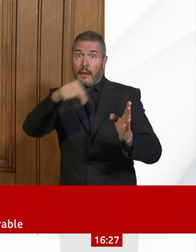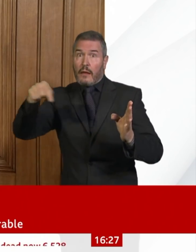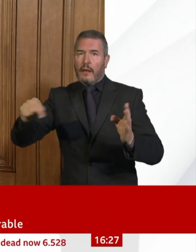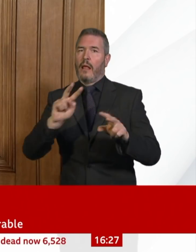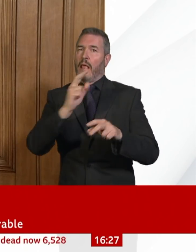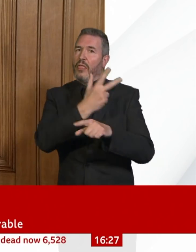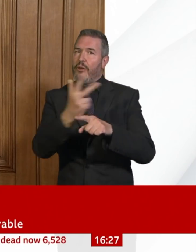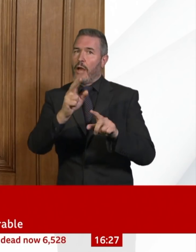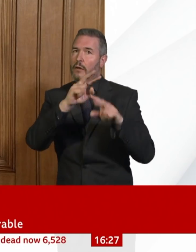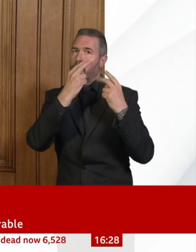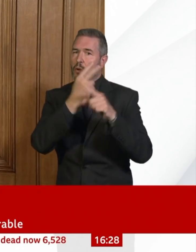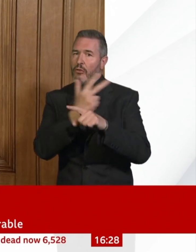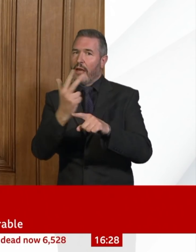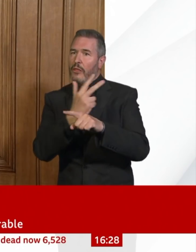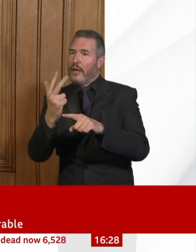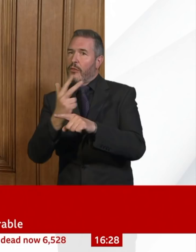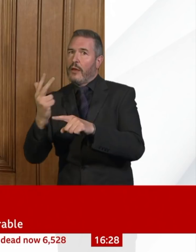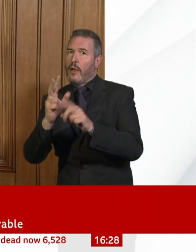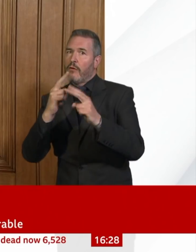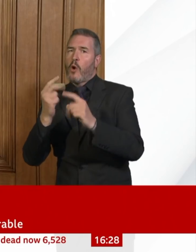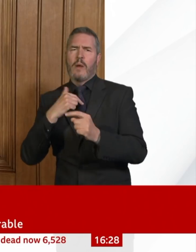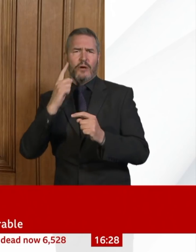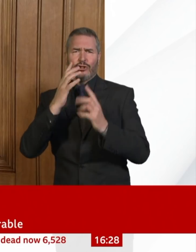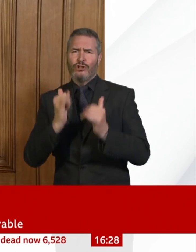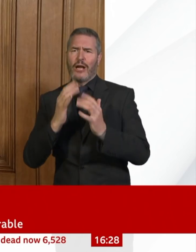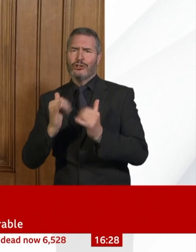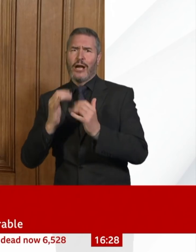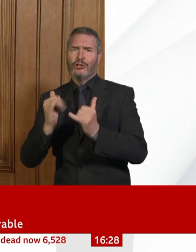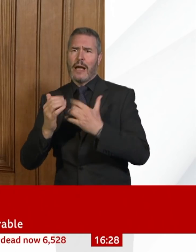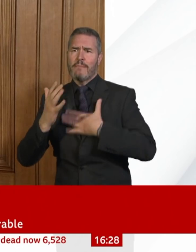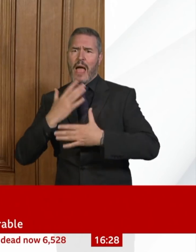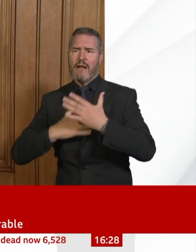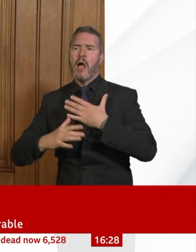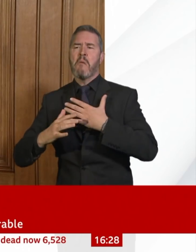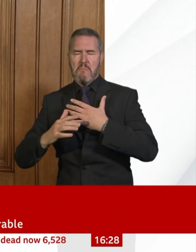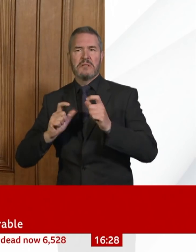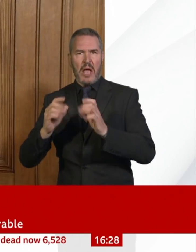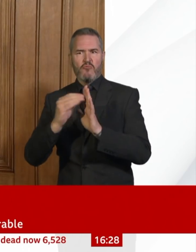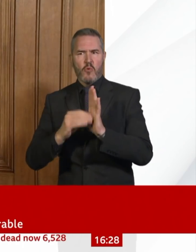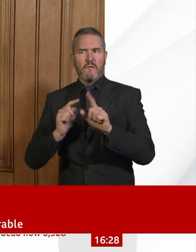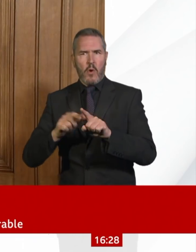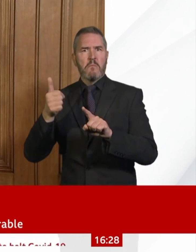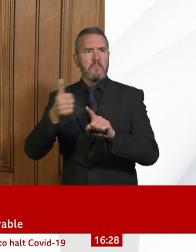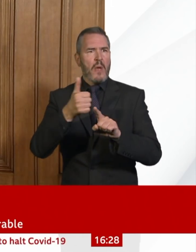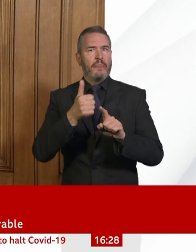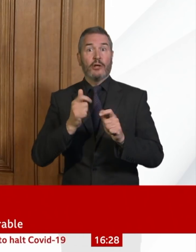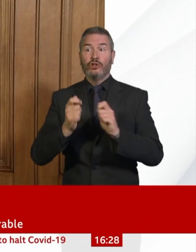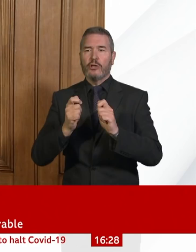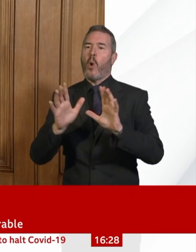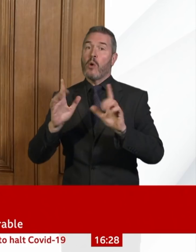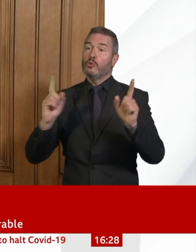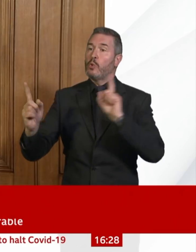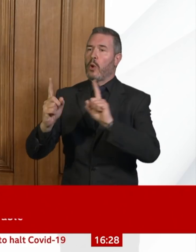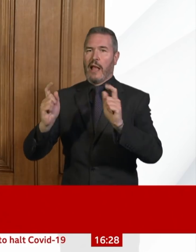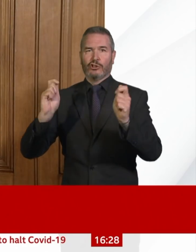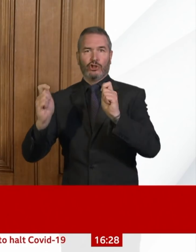We will see where we're going. We need to keep that lid on. And then gradually we will be able to hopefully adjust some of the social distancing